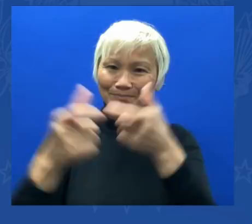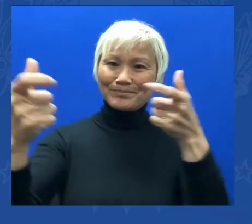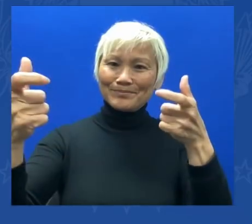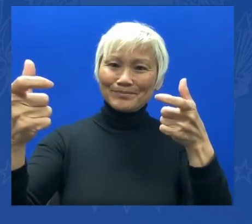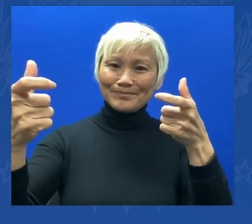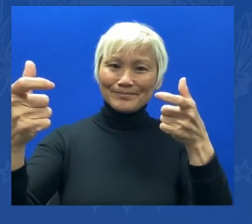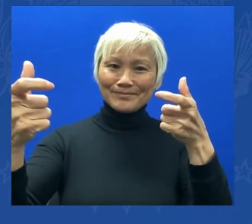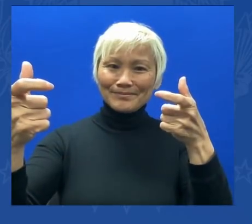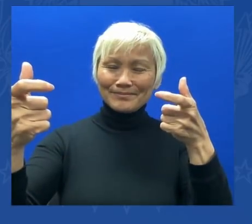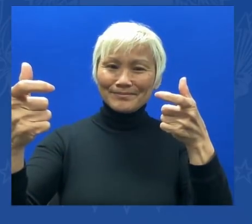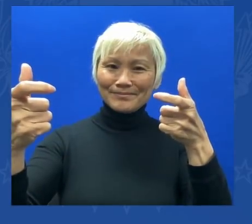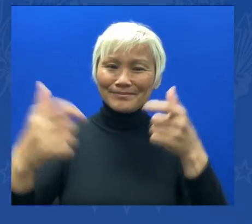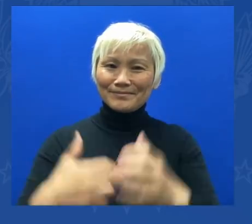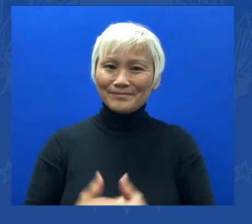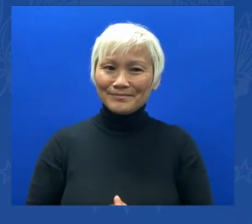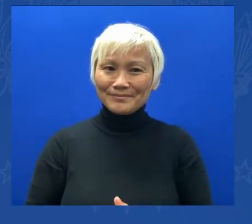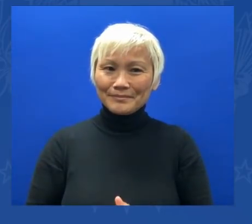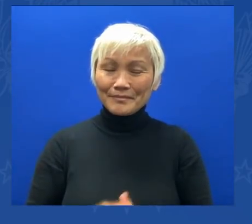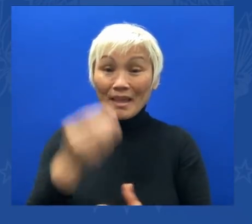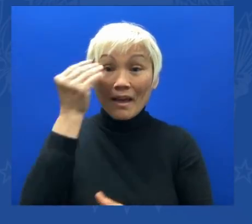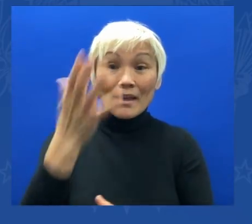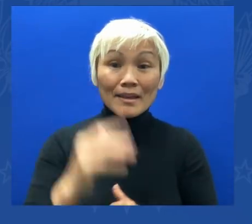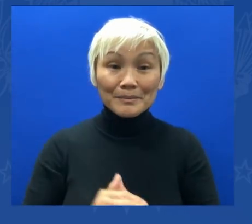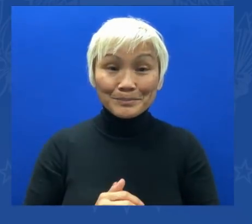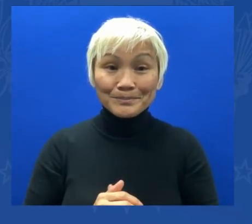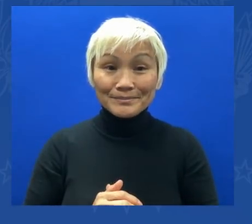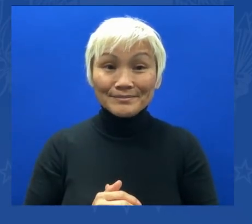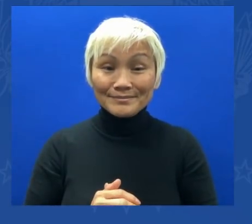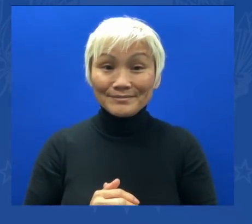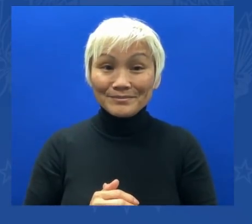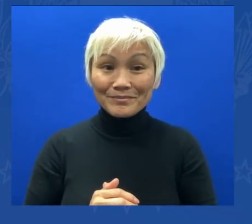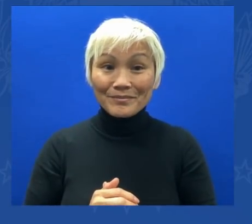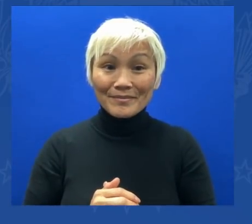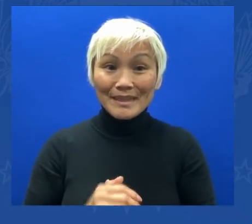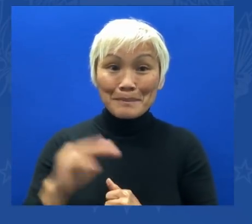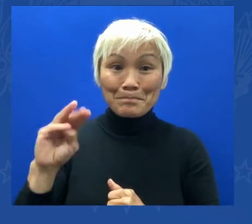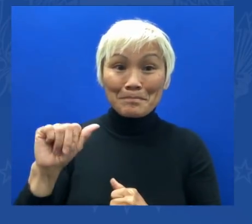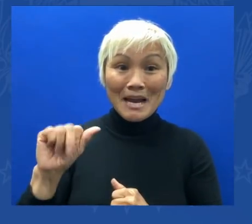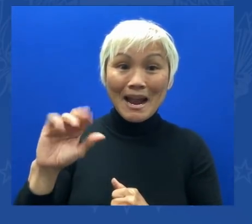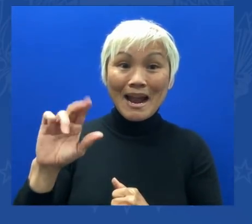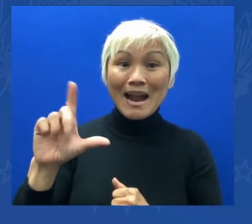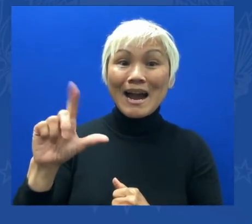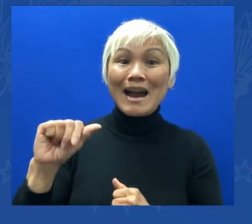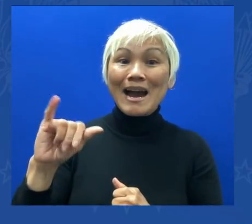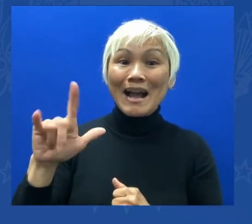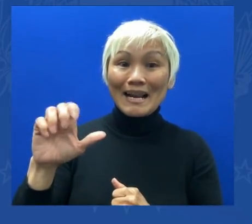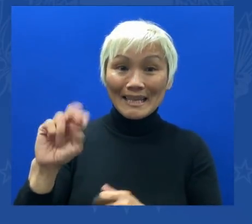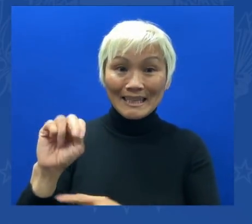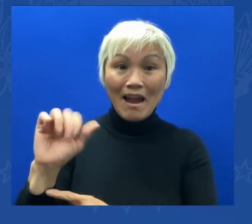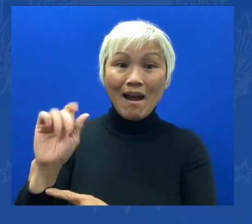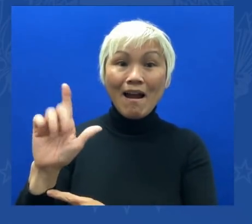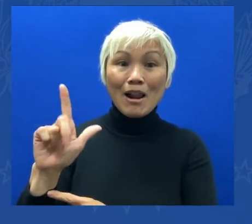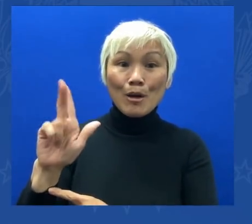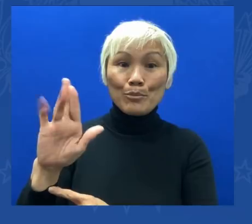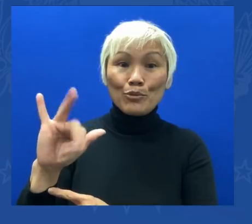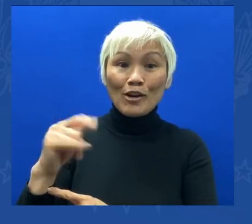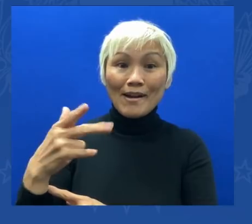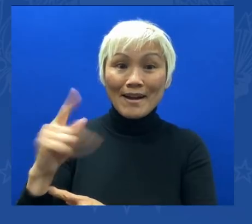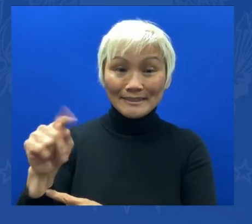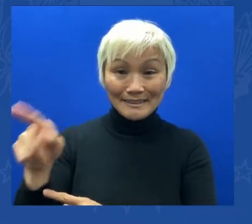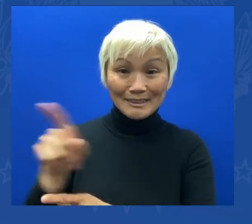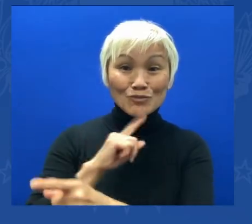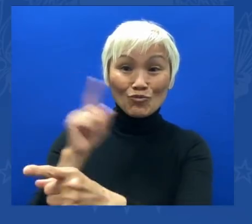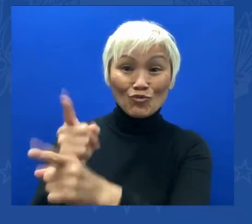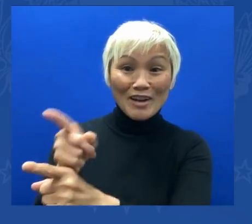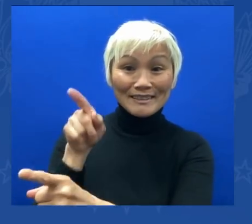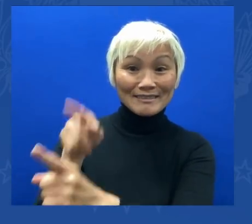And by the way, Madeleine Albright was right. We are the indispensable nation. Ladies